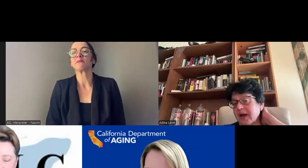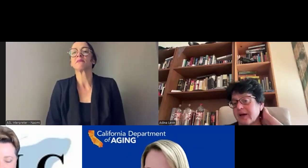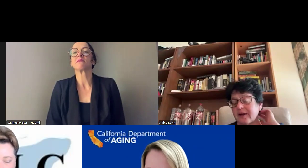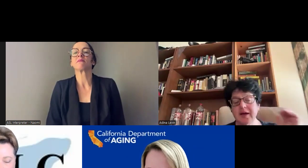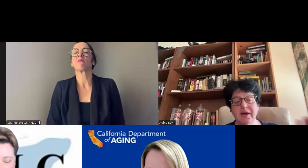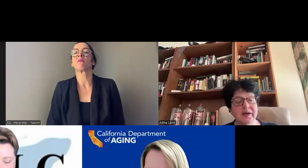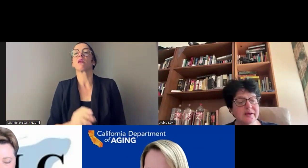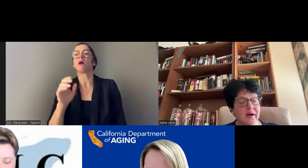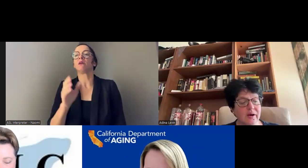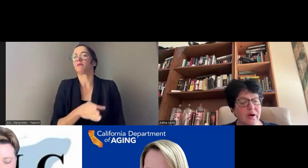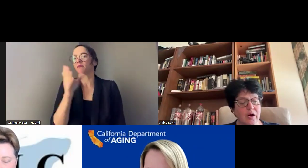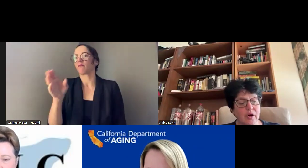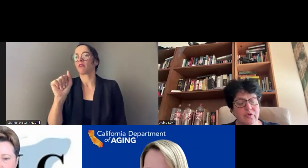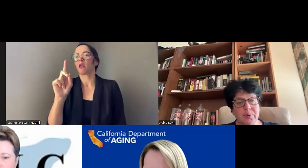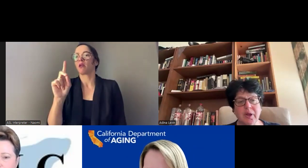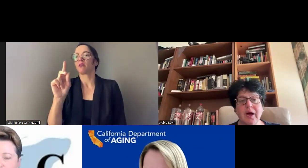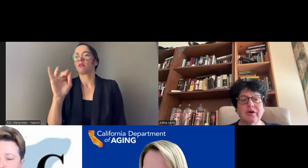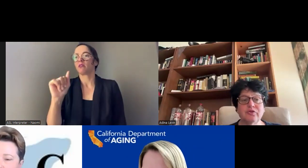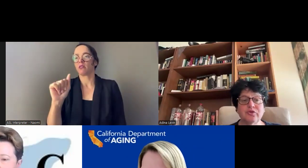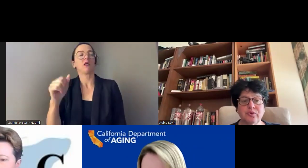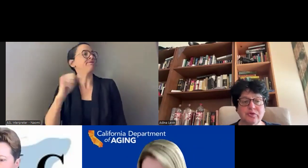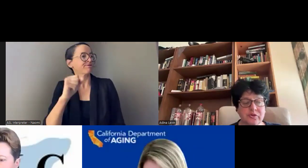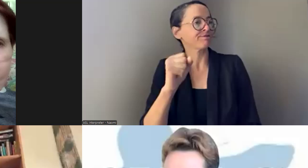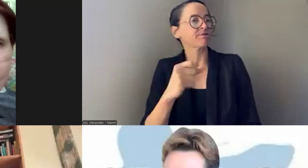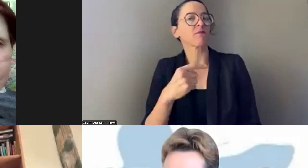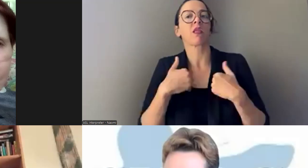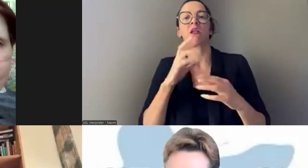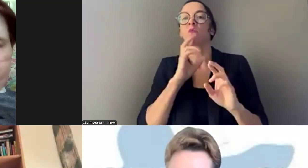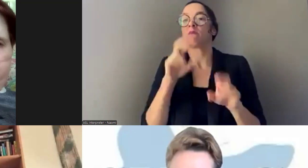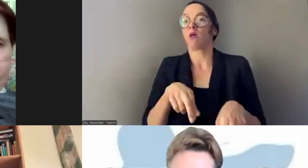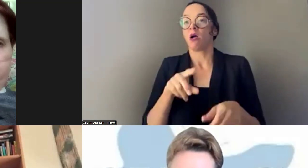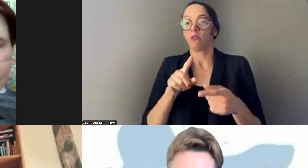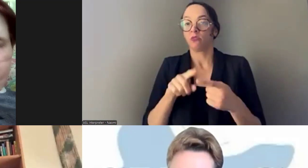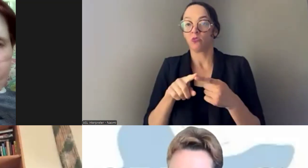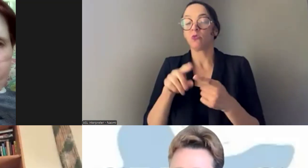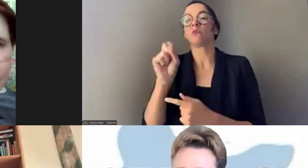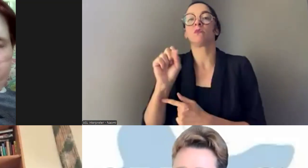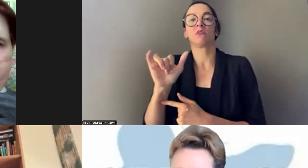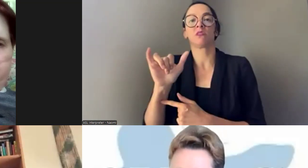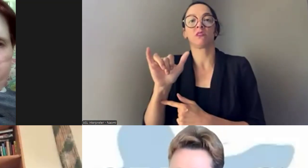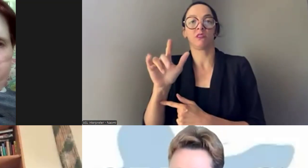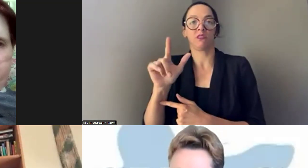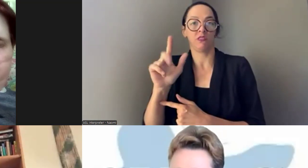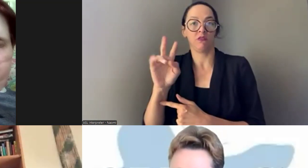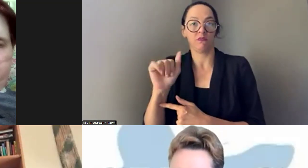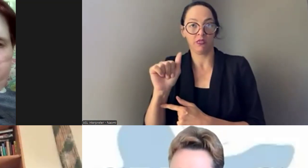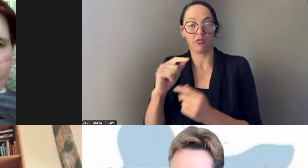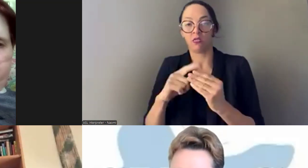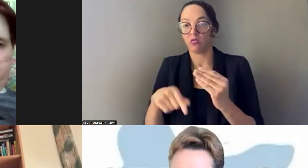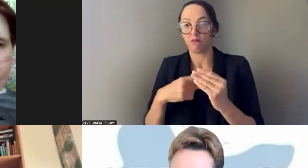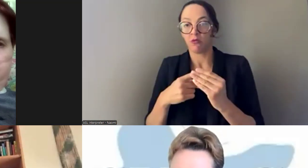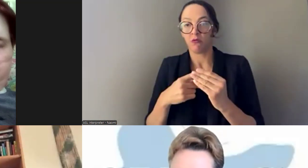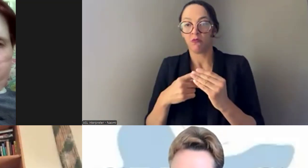I had a reply to Sylvia, which is that